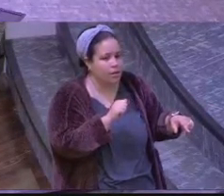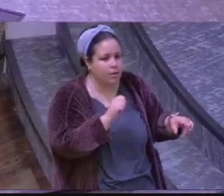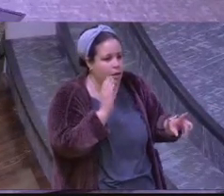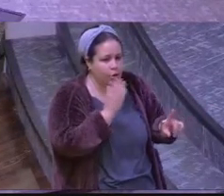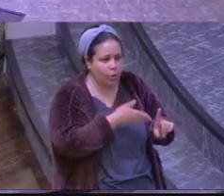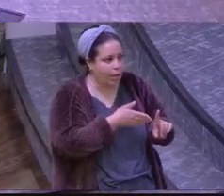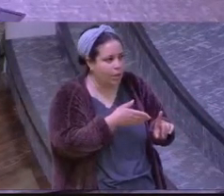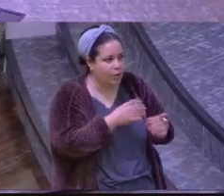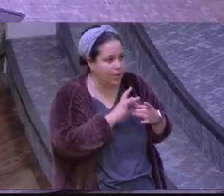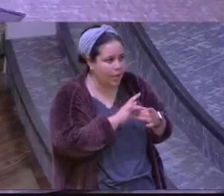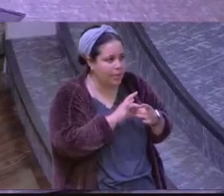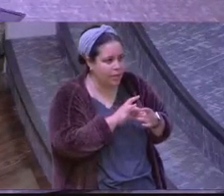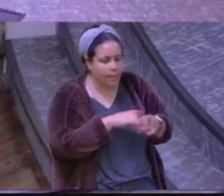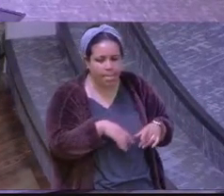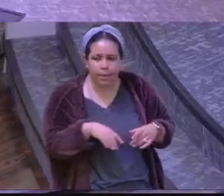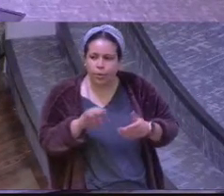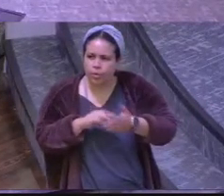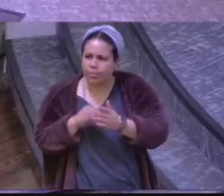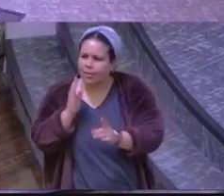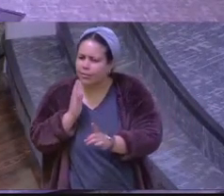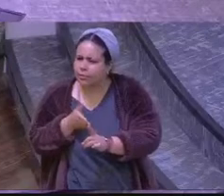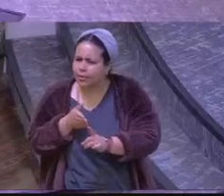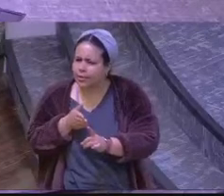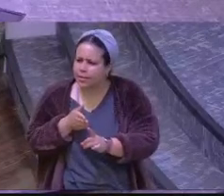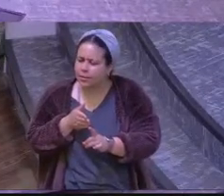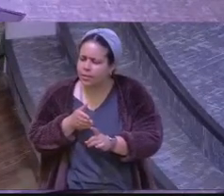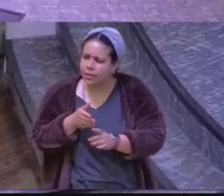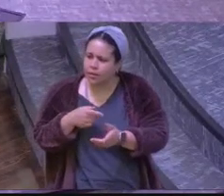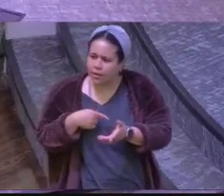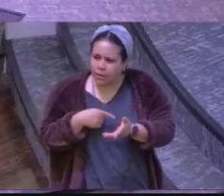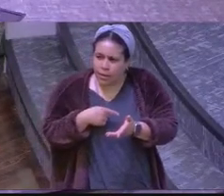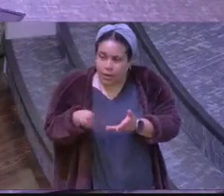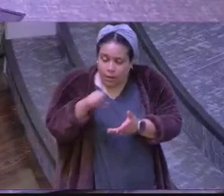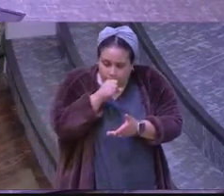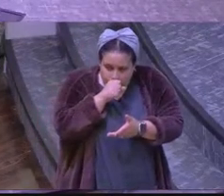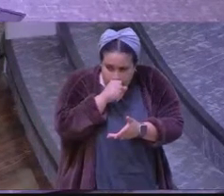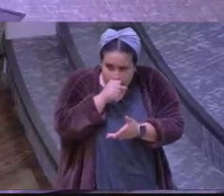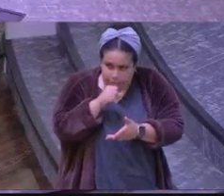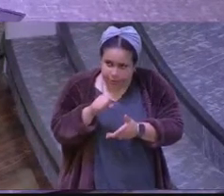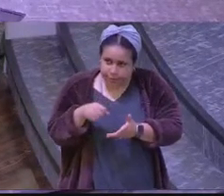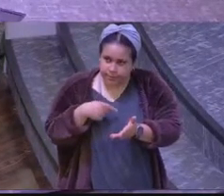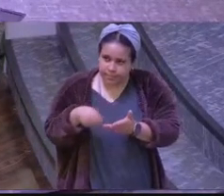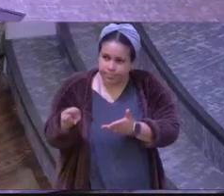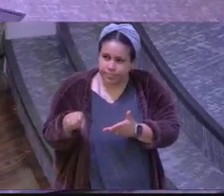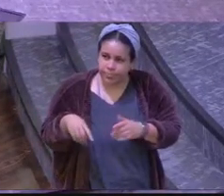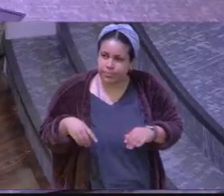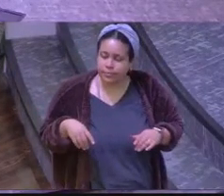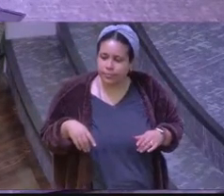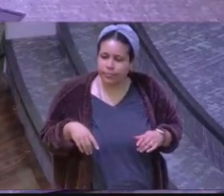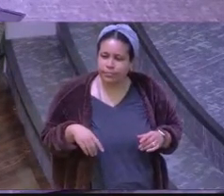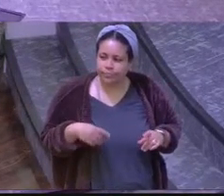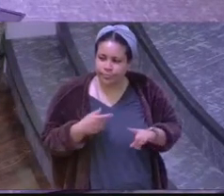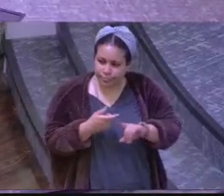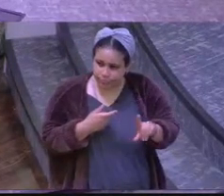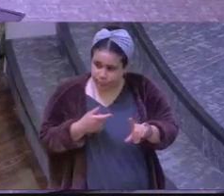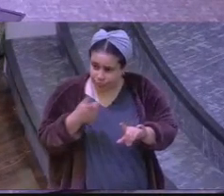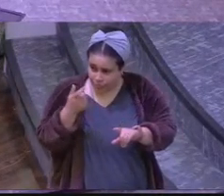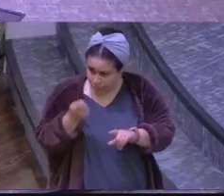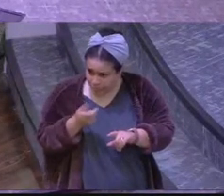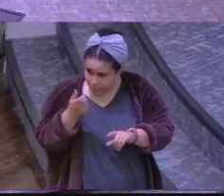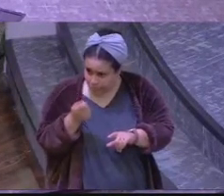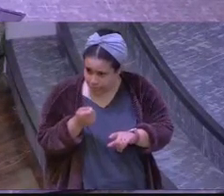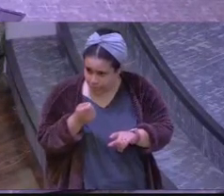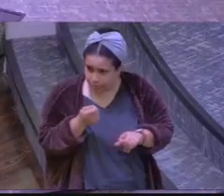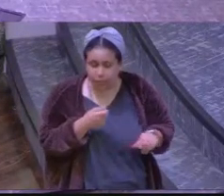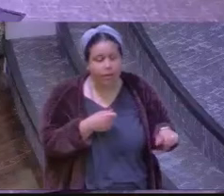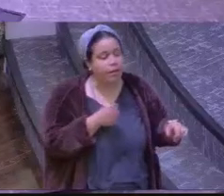When we say directly to ARPA, they're just being paid out of it's like a grant. They're paid out of that grant. Last year, they were, it's